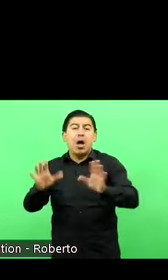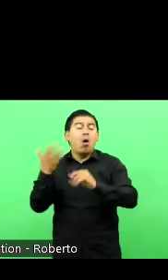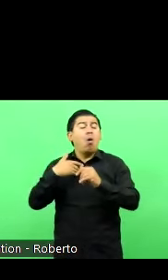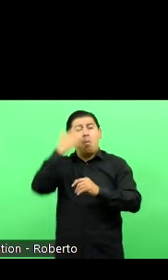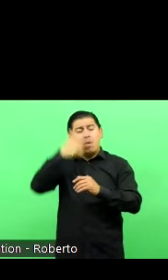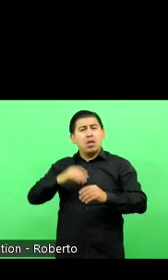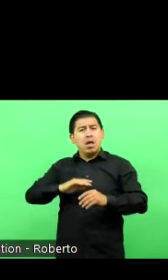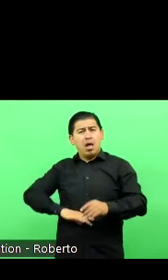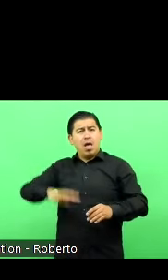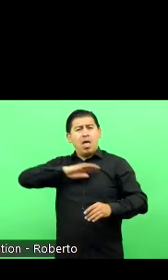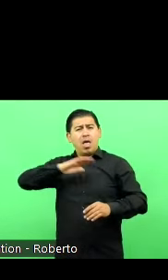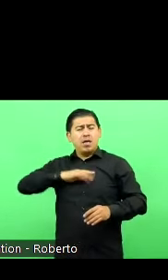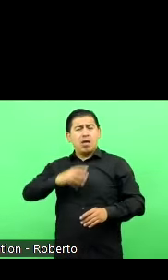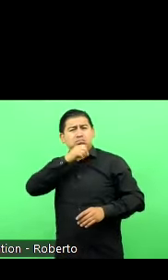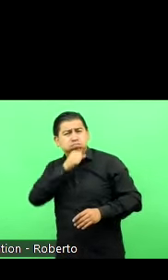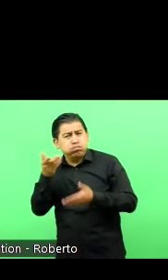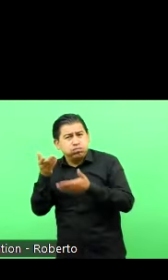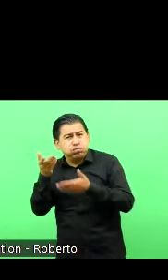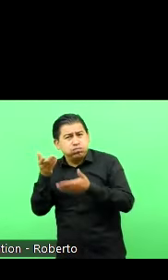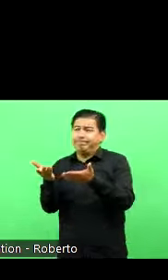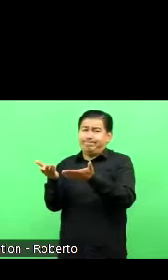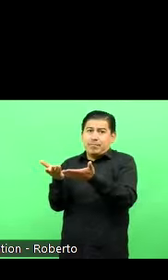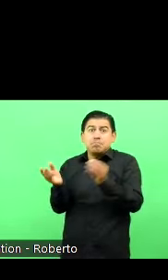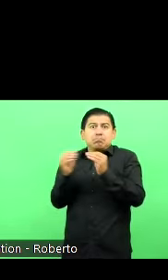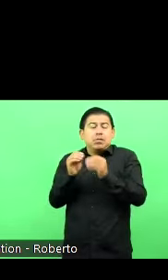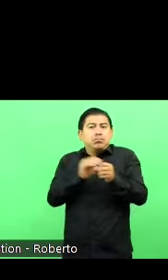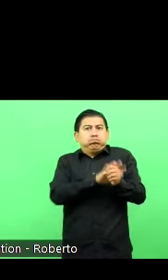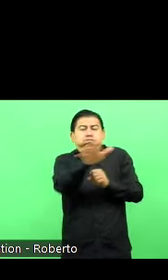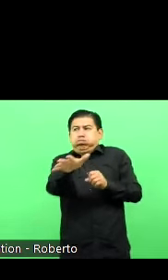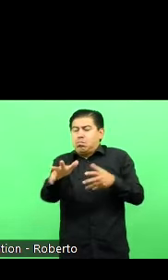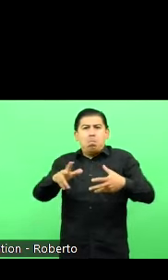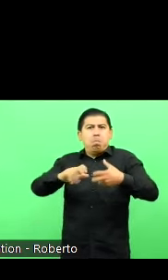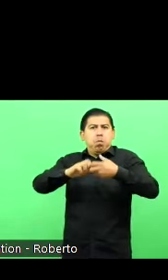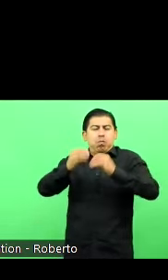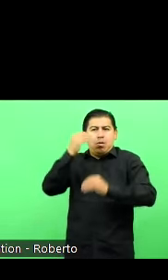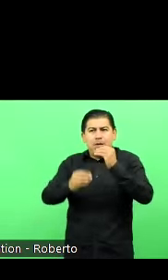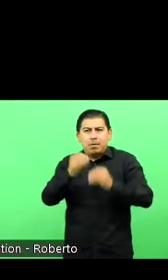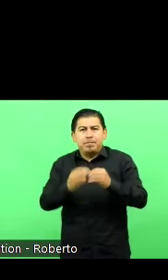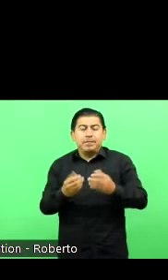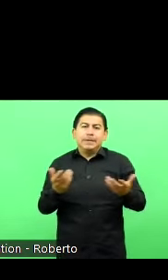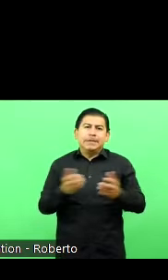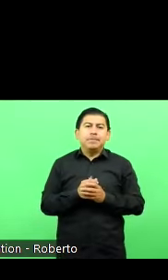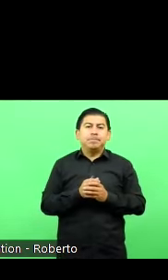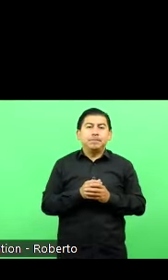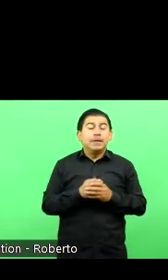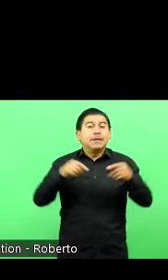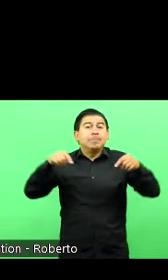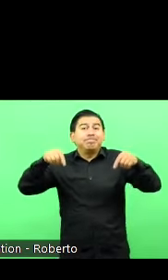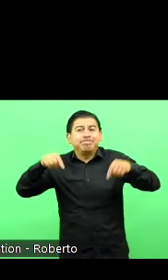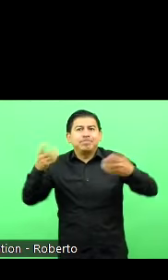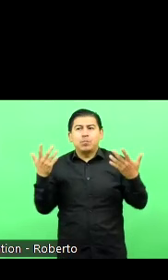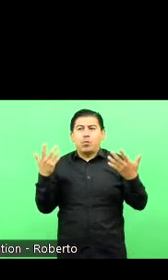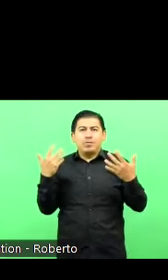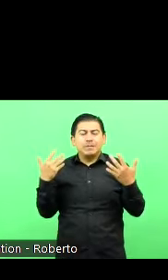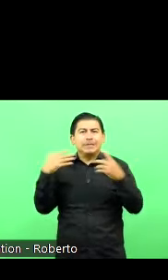risk reduction must be inclusive and equitable. I am particularly proud of our pioneering work in